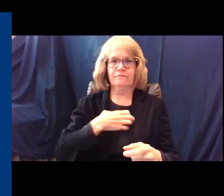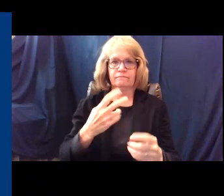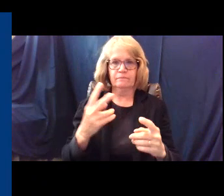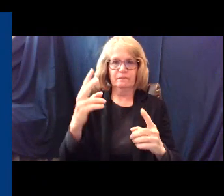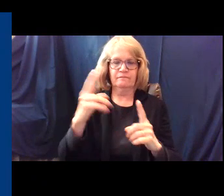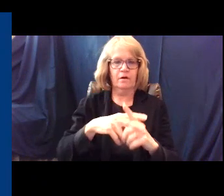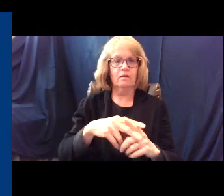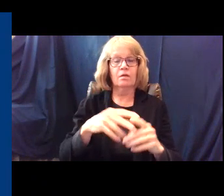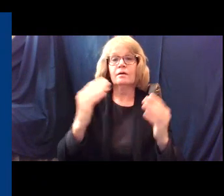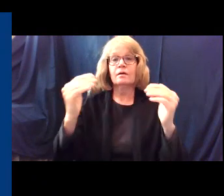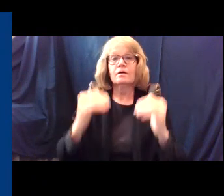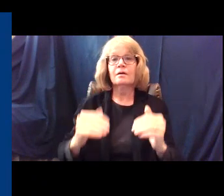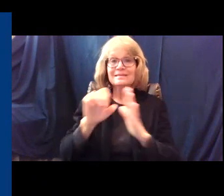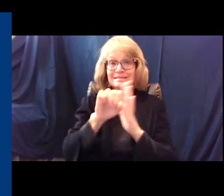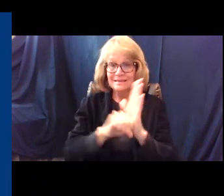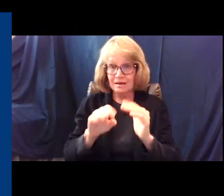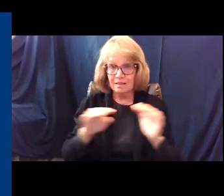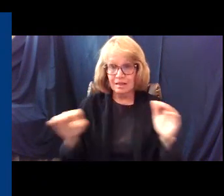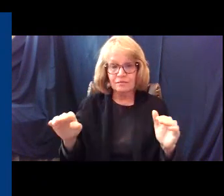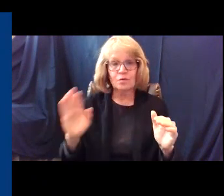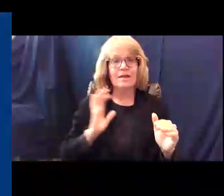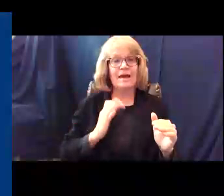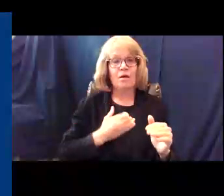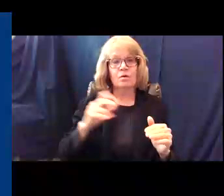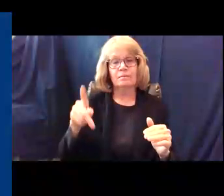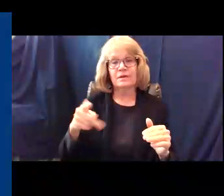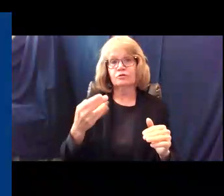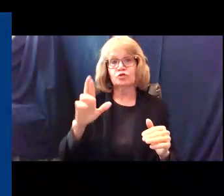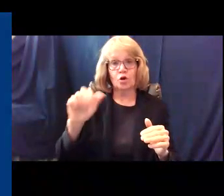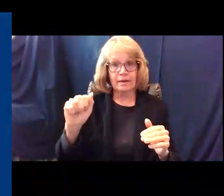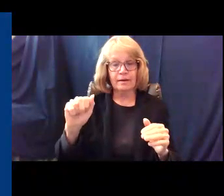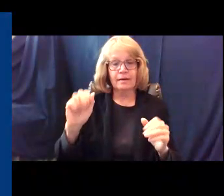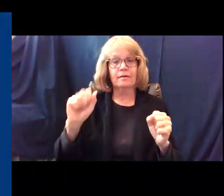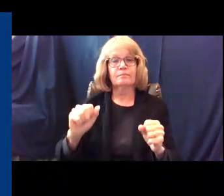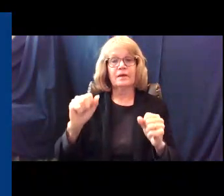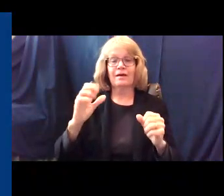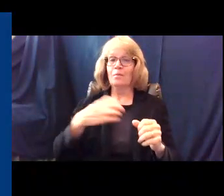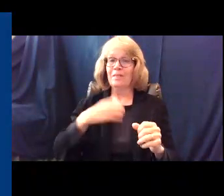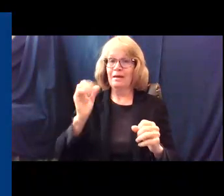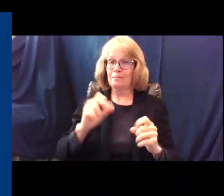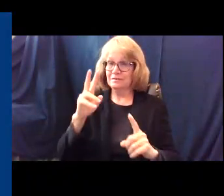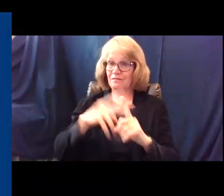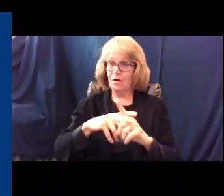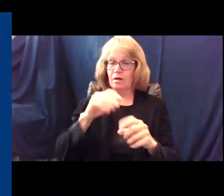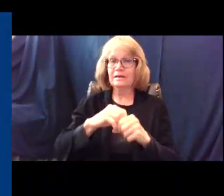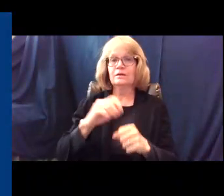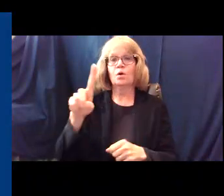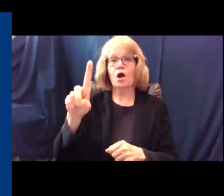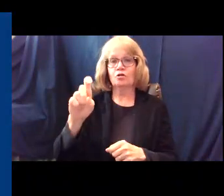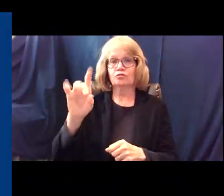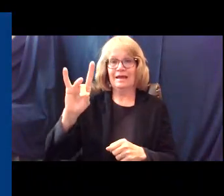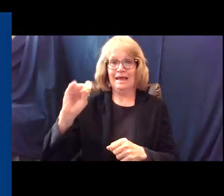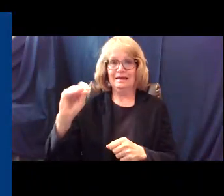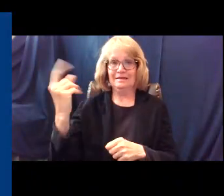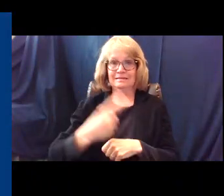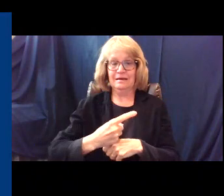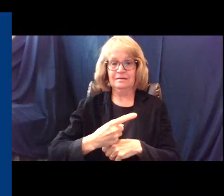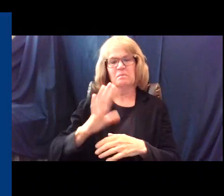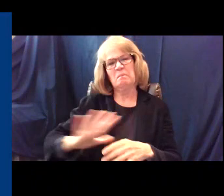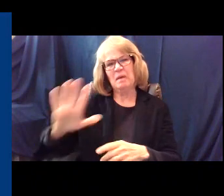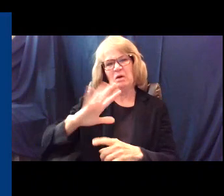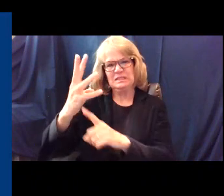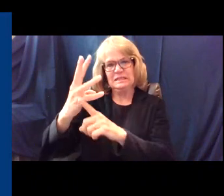level, under our Human Relations Act, a complaint must be filed within 180 days of the date of the last harm. So that's about 6 months. So it's a